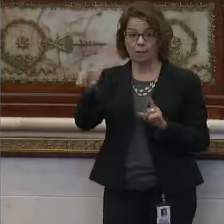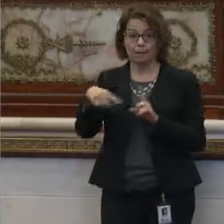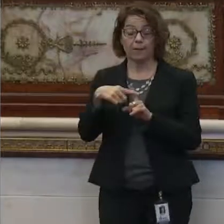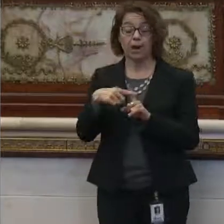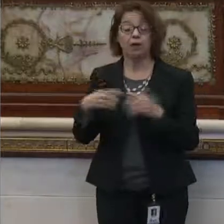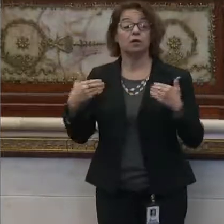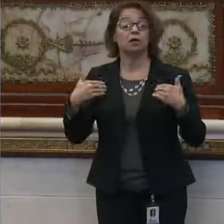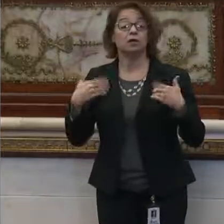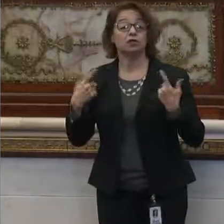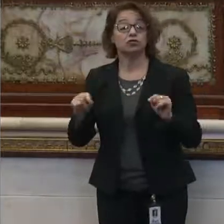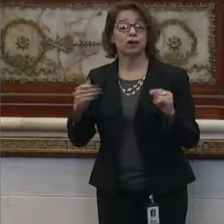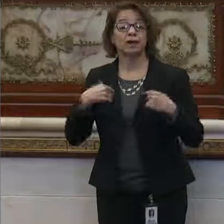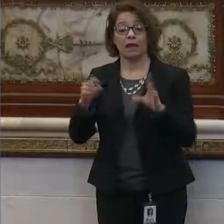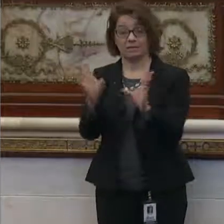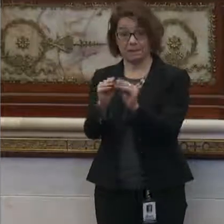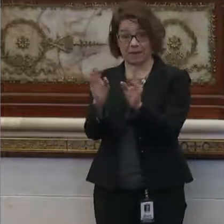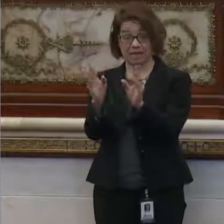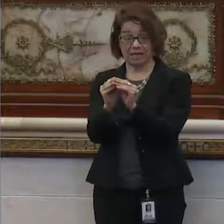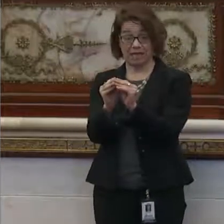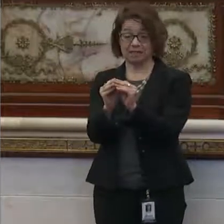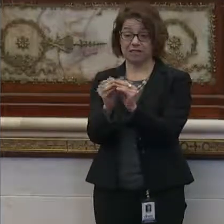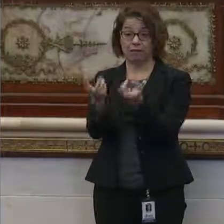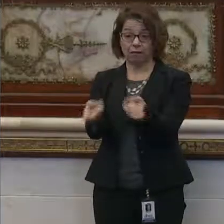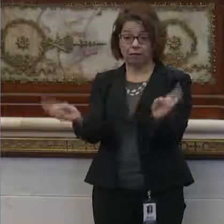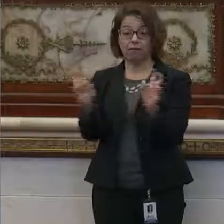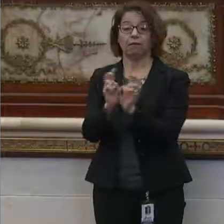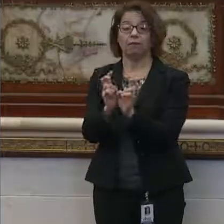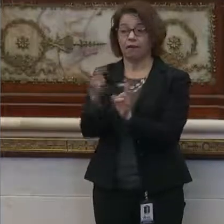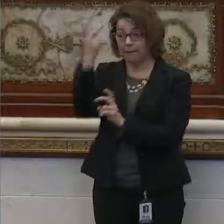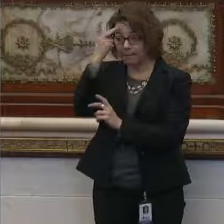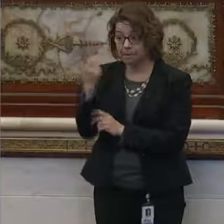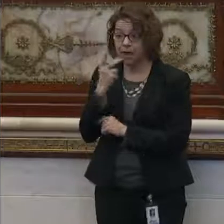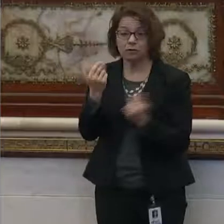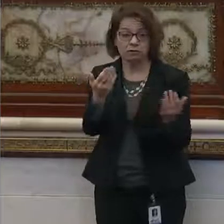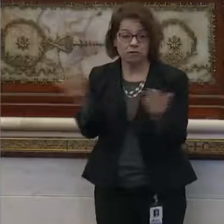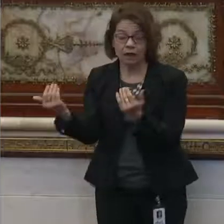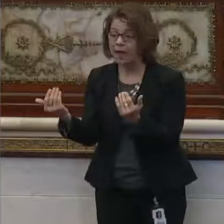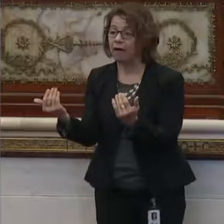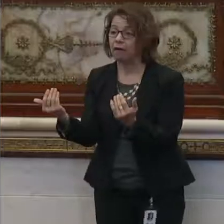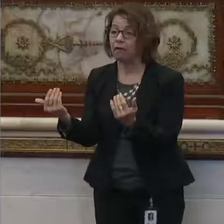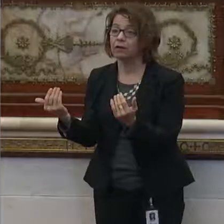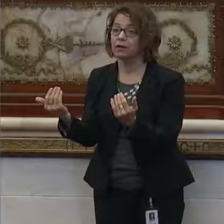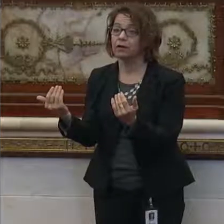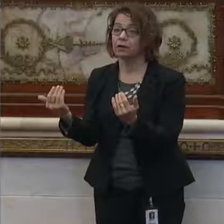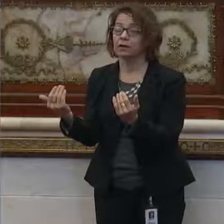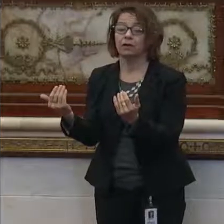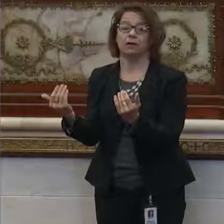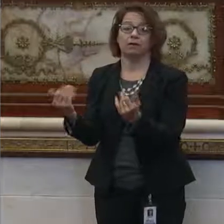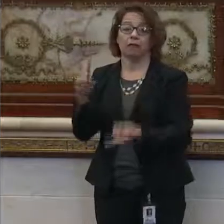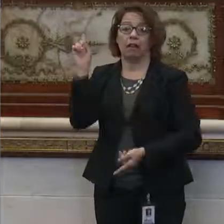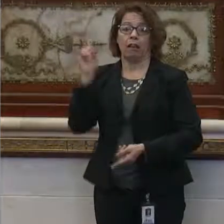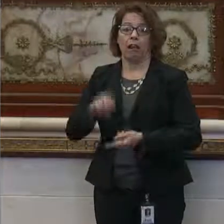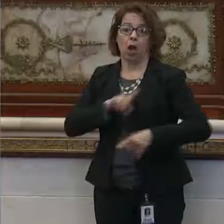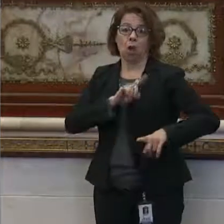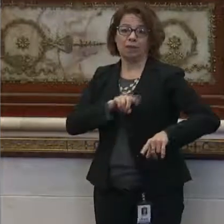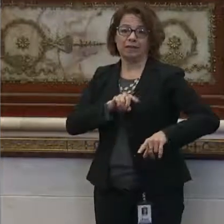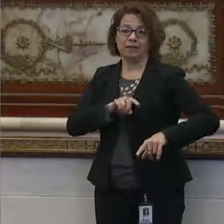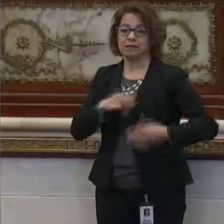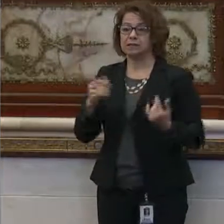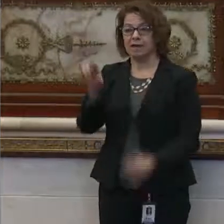meetings and put a lot of effort into having a meeting and ask for parents and kids to come out at night, you'd have very low attendance. And now with